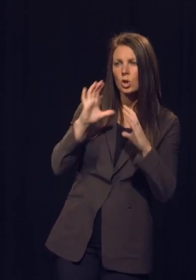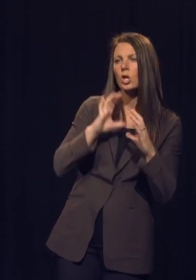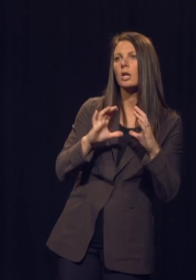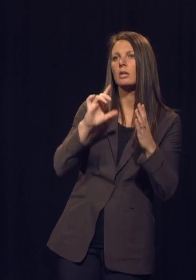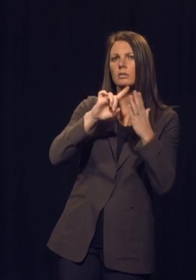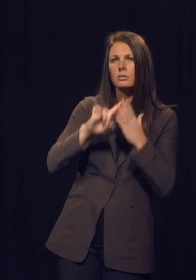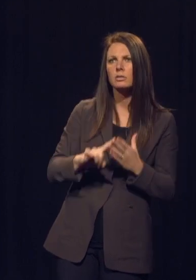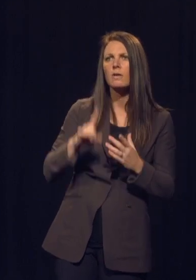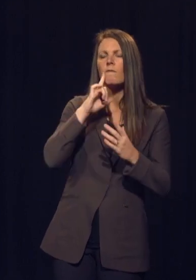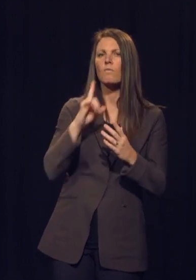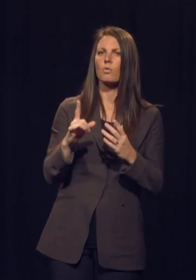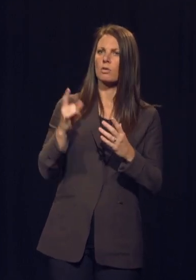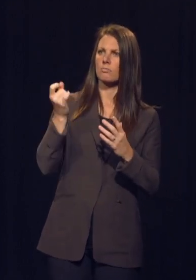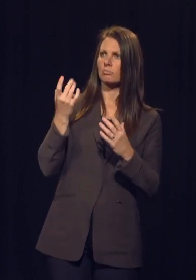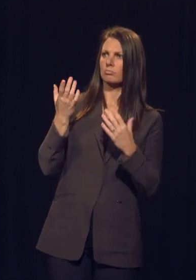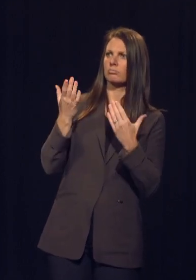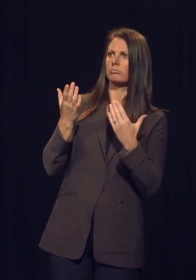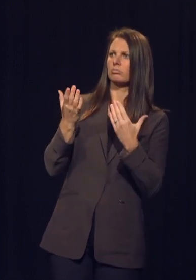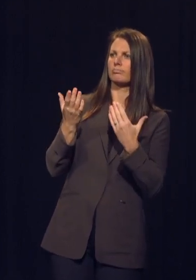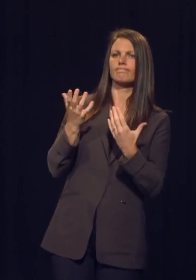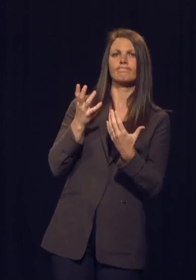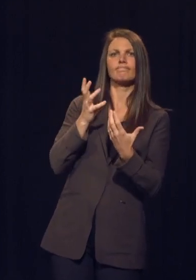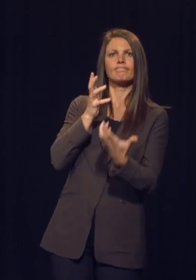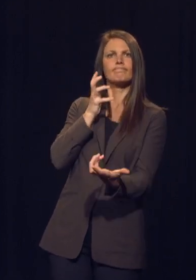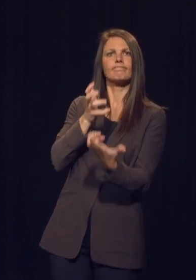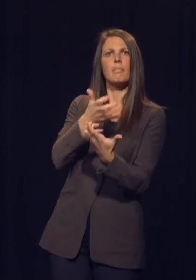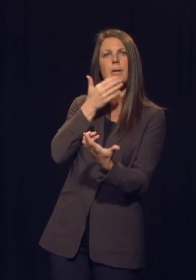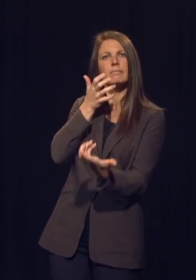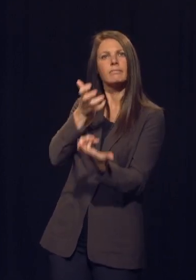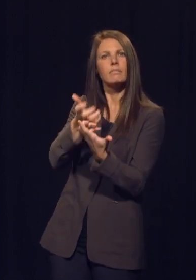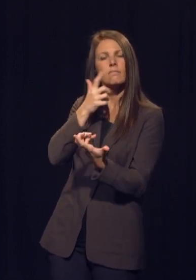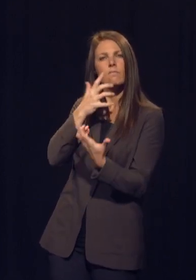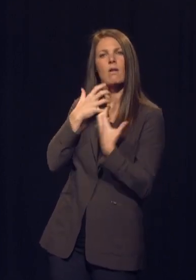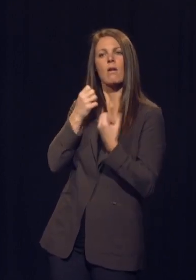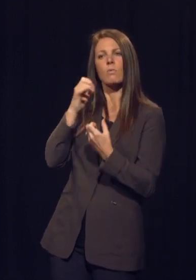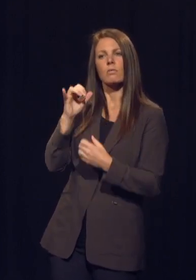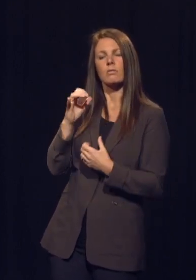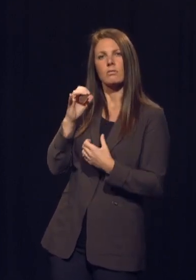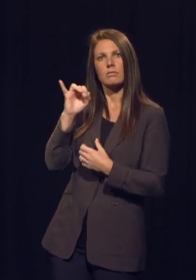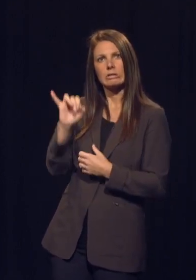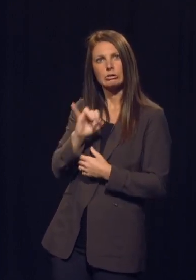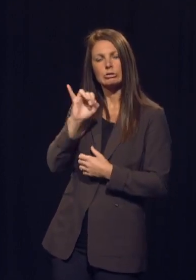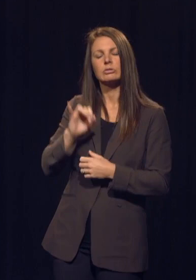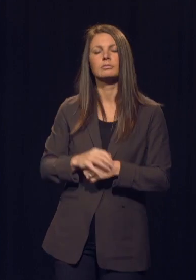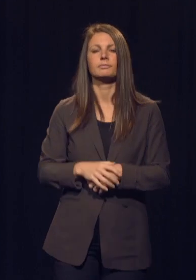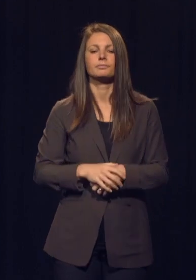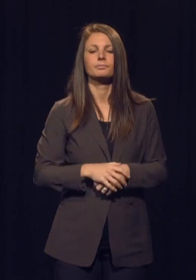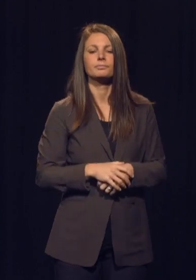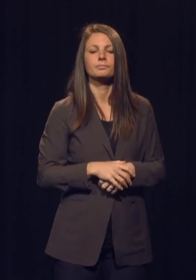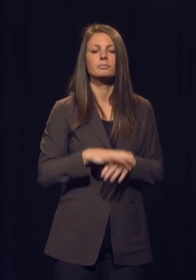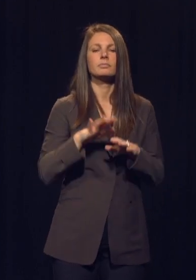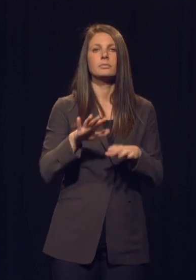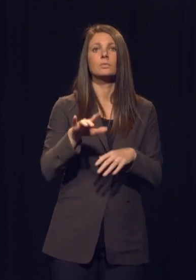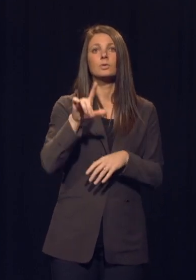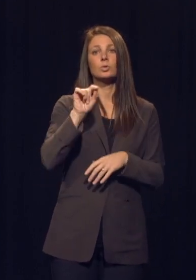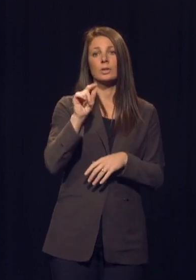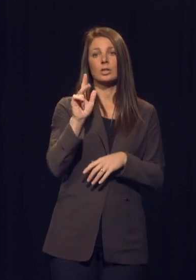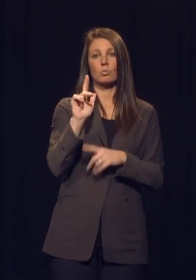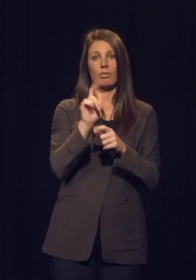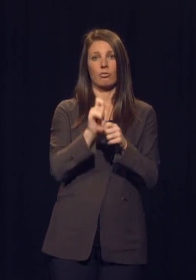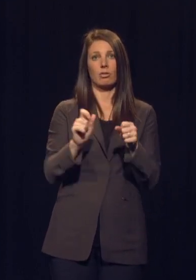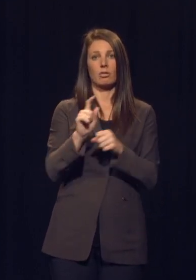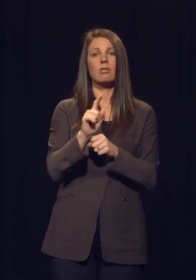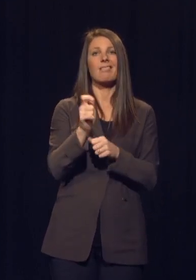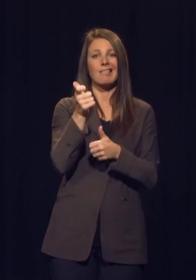comprehensive health insurance coverage to meet their needs. And despite the ongoing pandemic, in 2023, every one